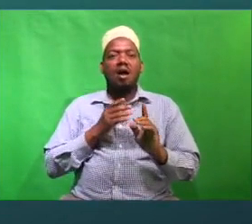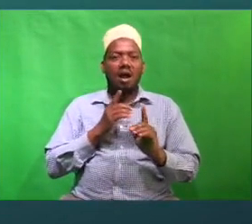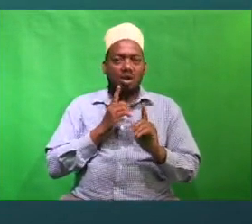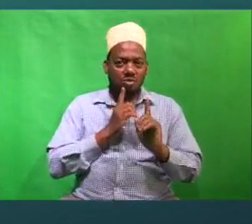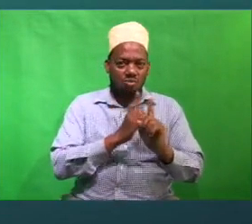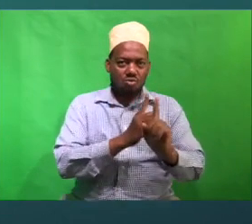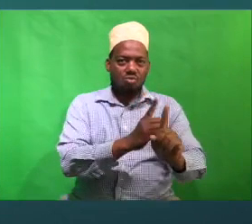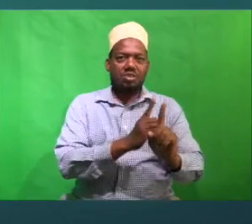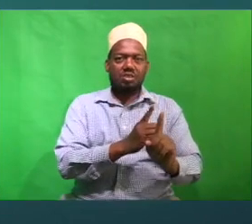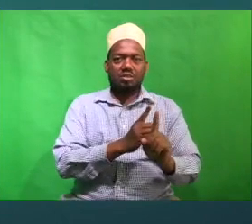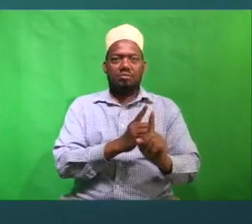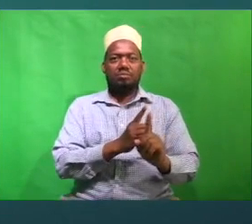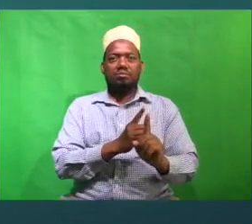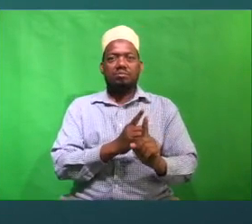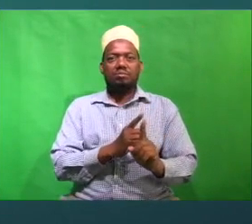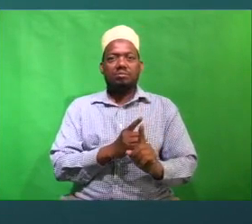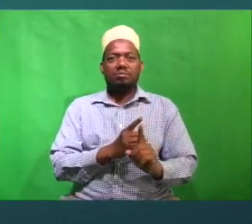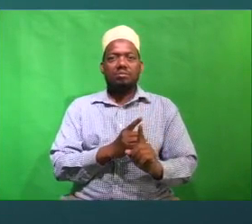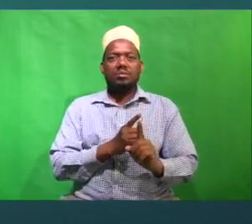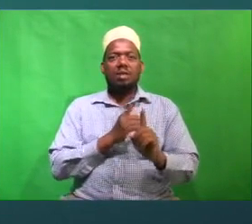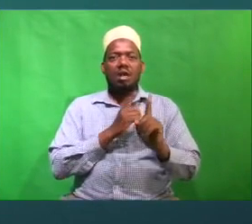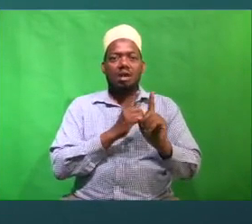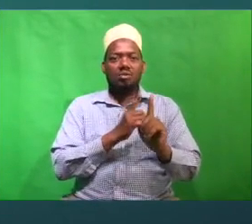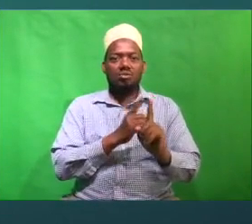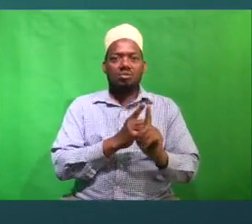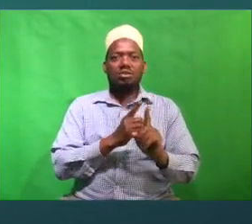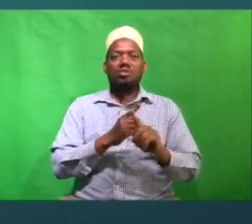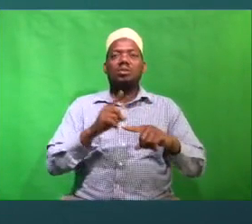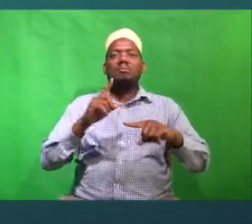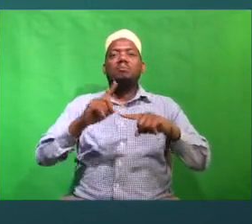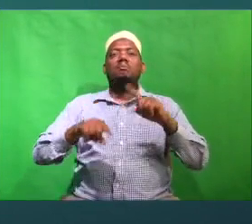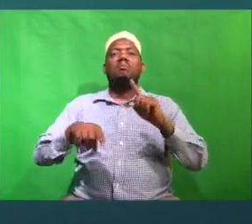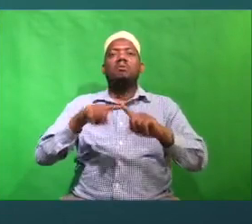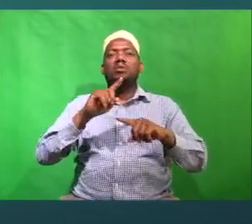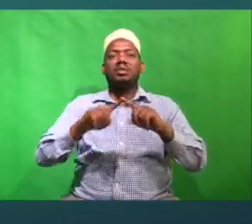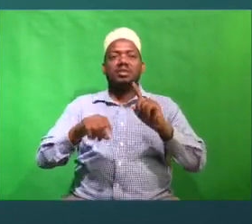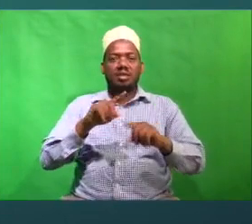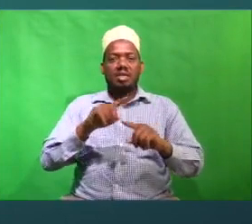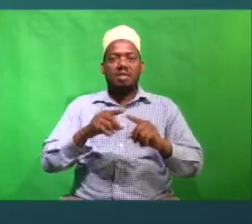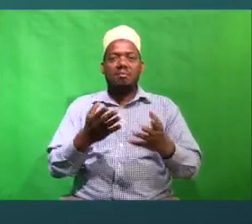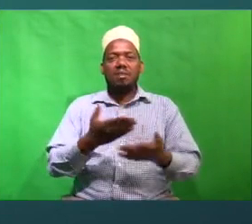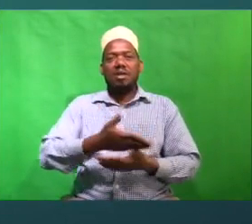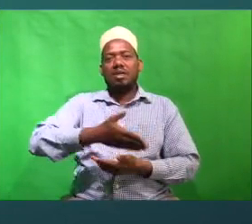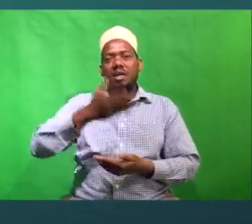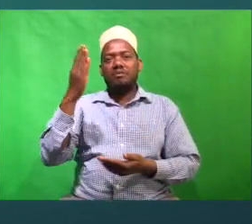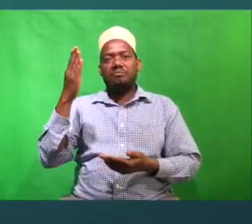is some political factor because the government is leading by the